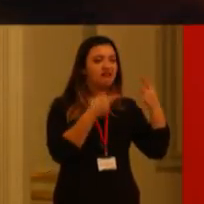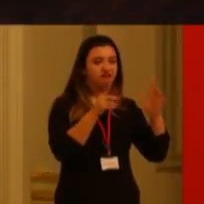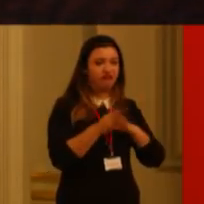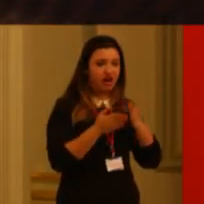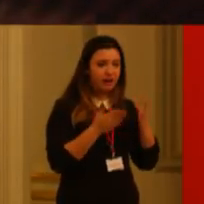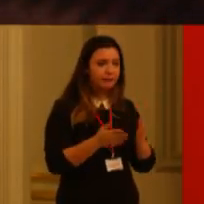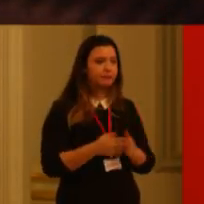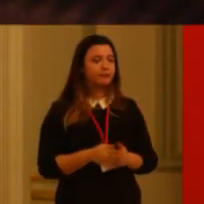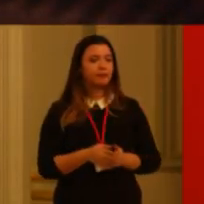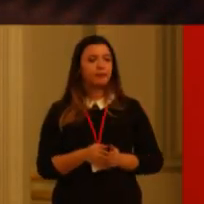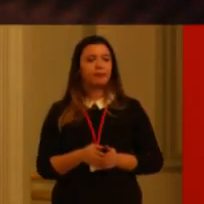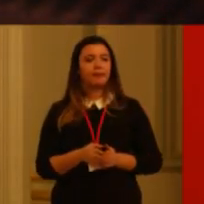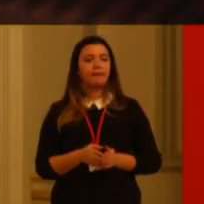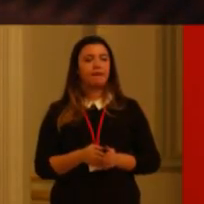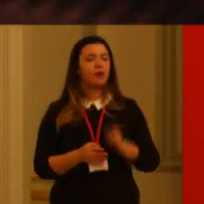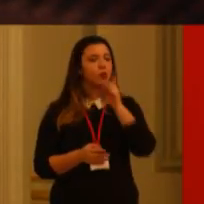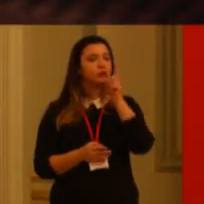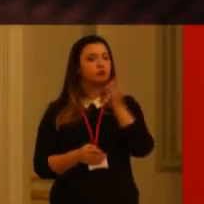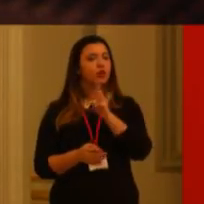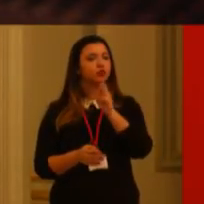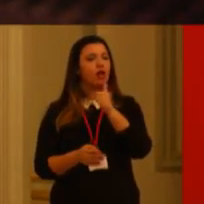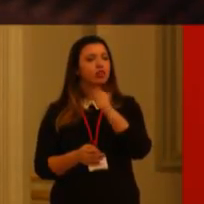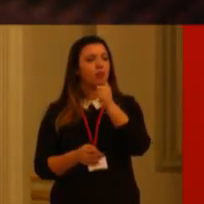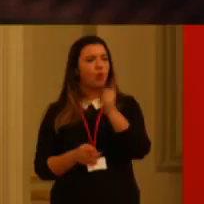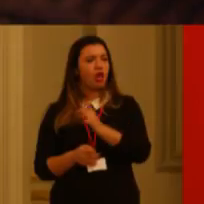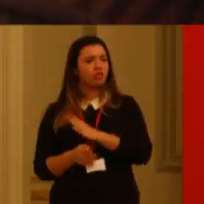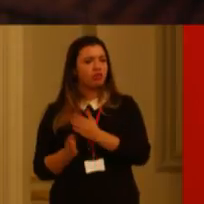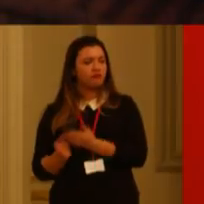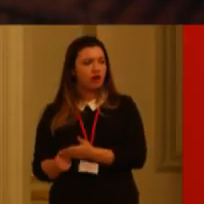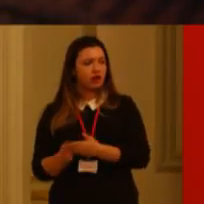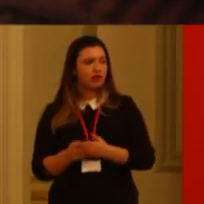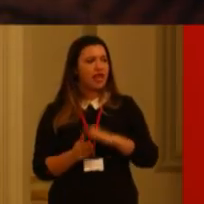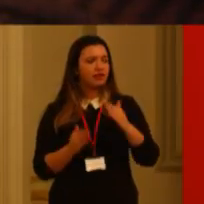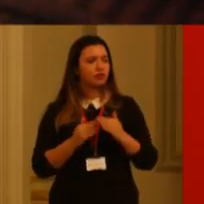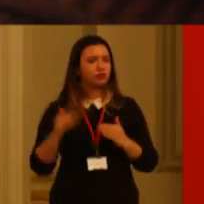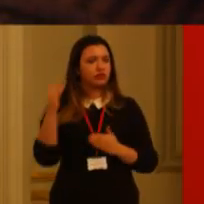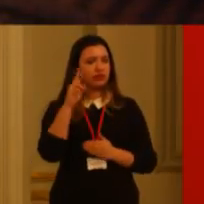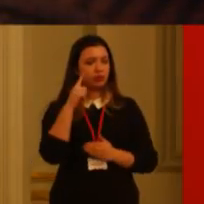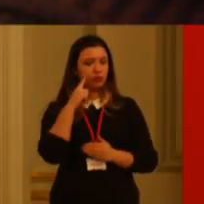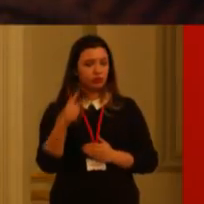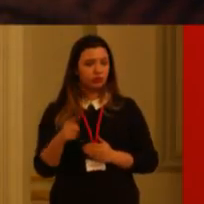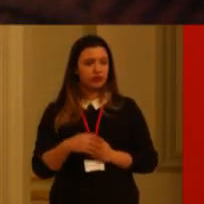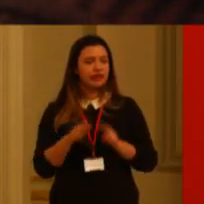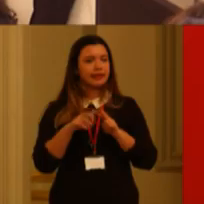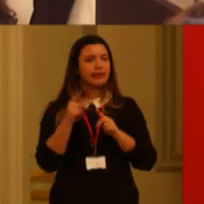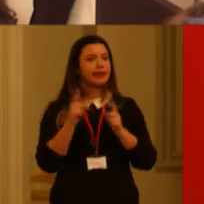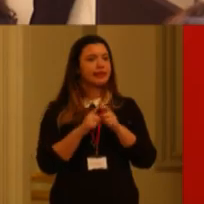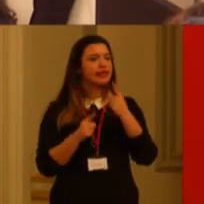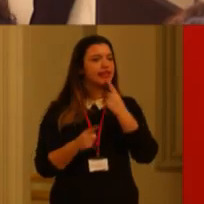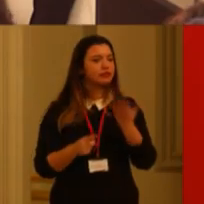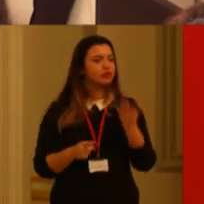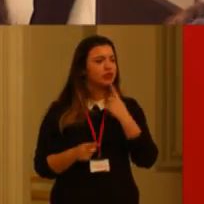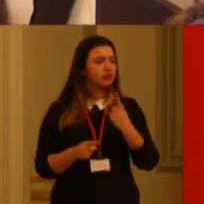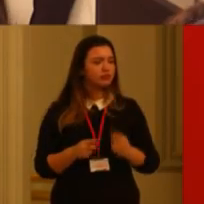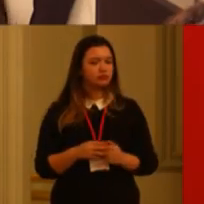see so many different young people. Need is 36%, and this